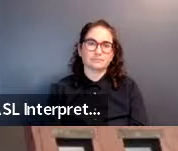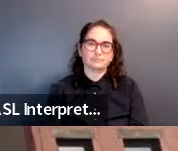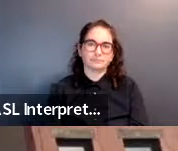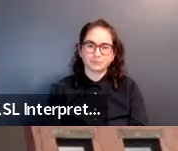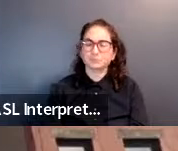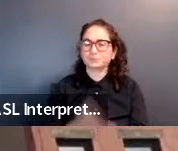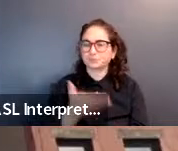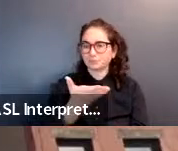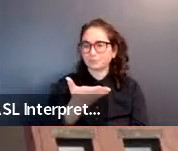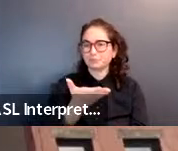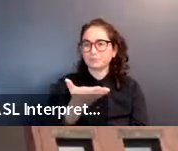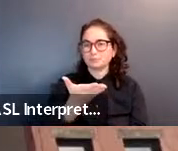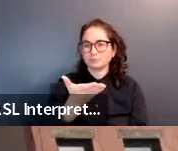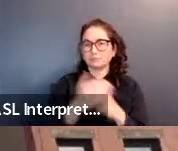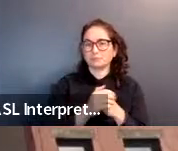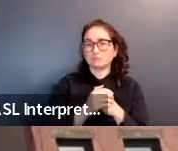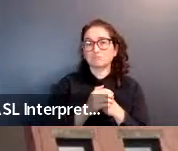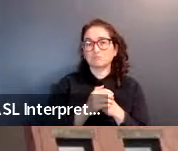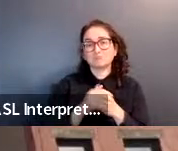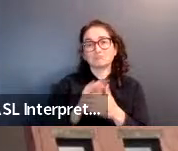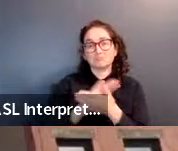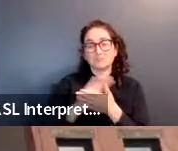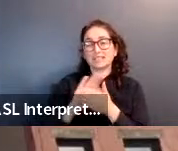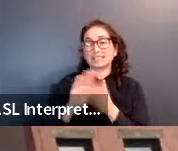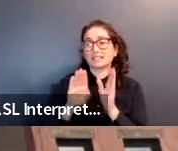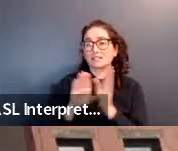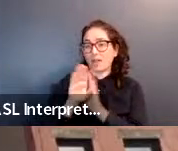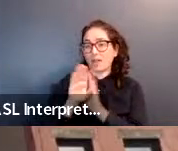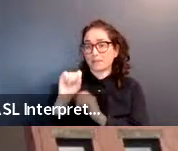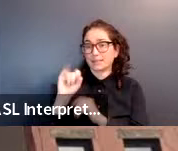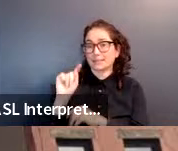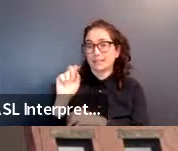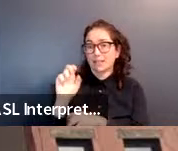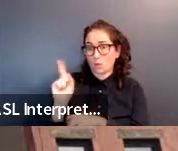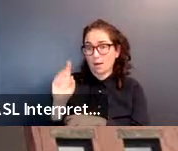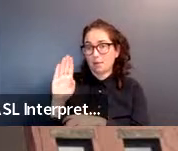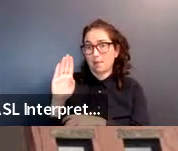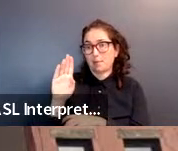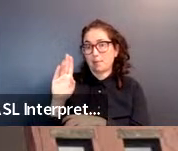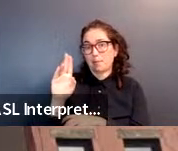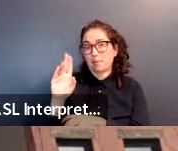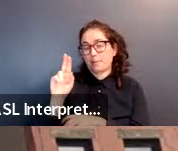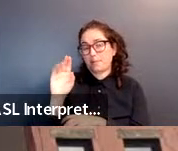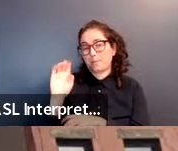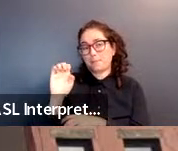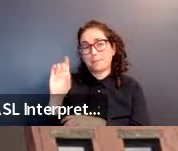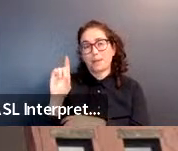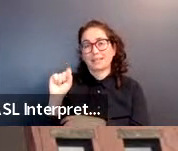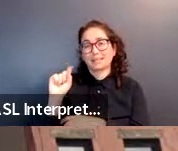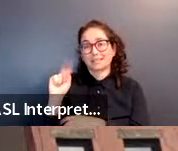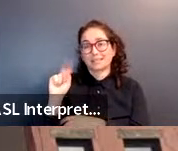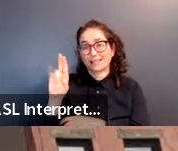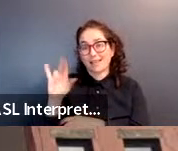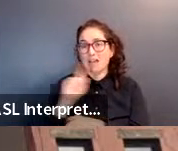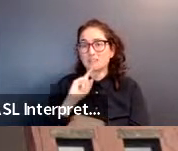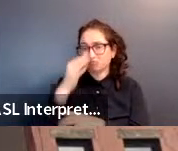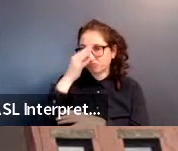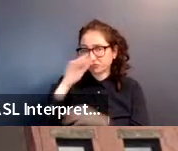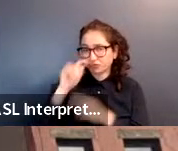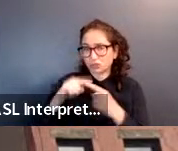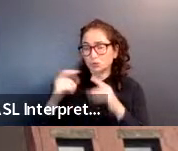Here we have a pretty nice development site in Bed-Stuy, a pretty short walk to the subway